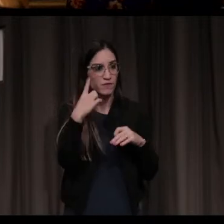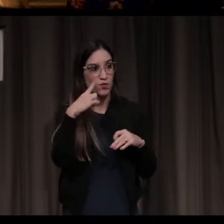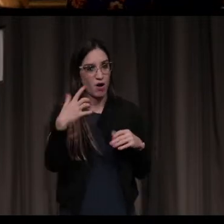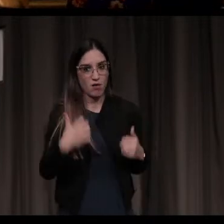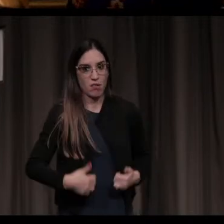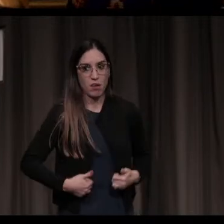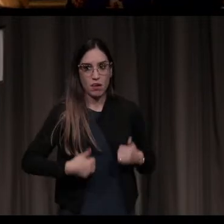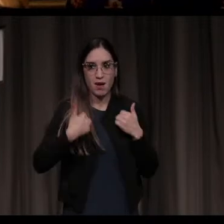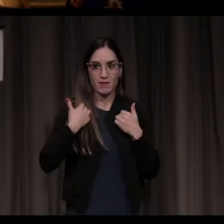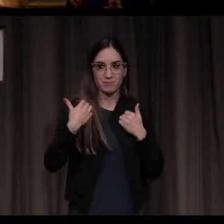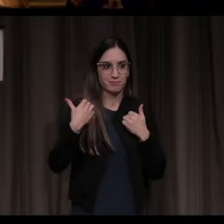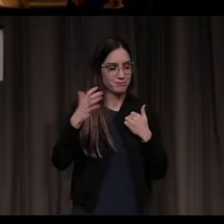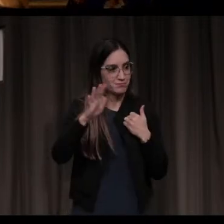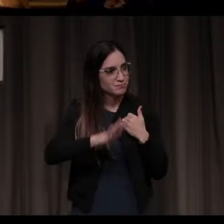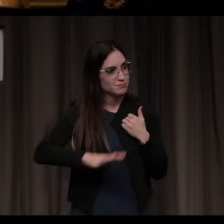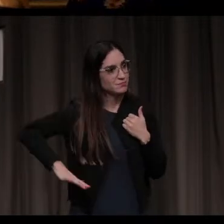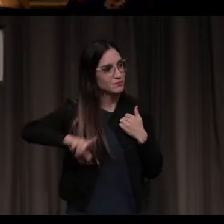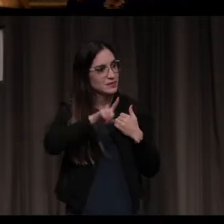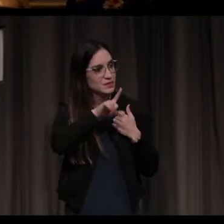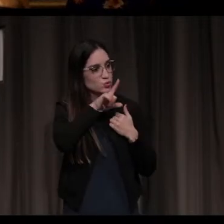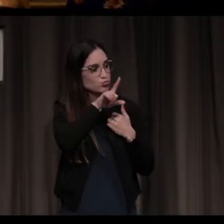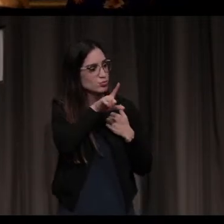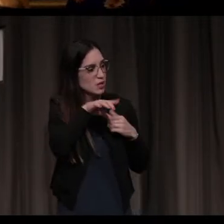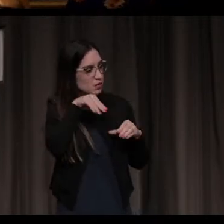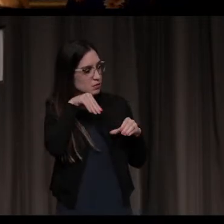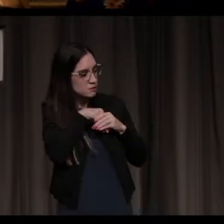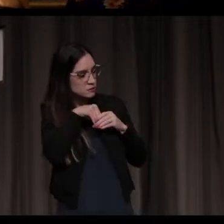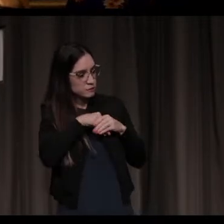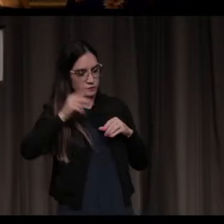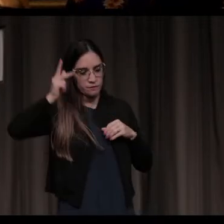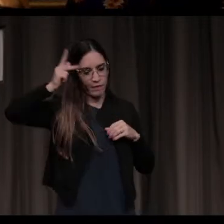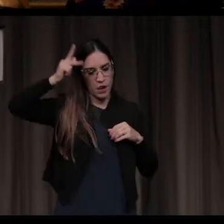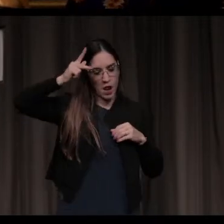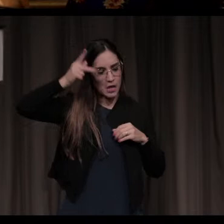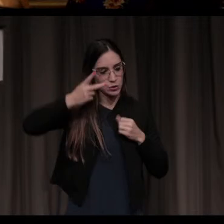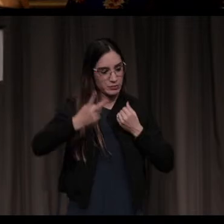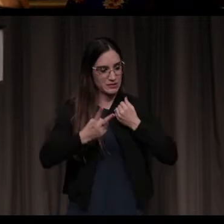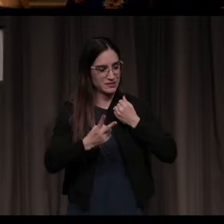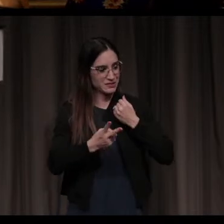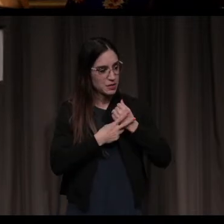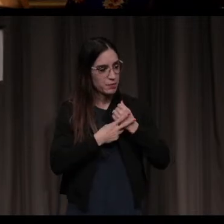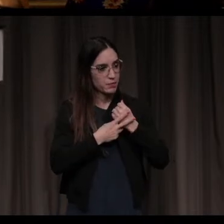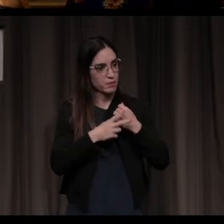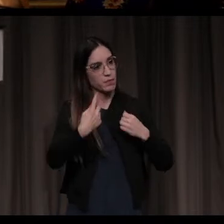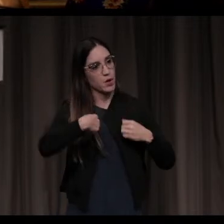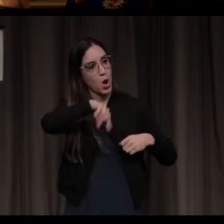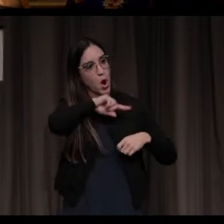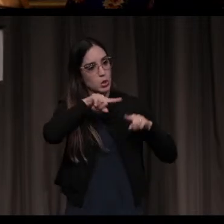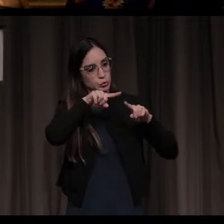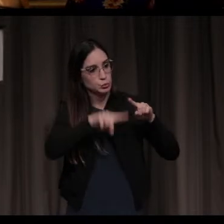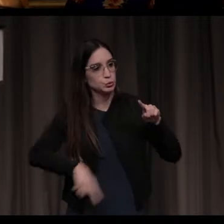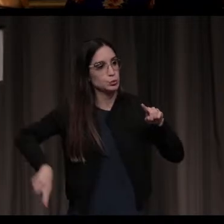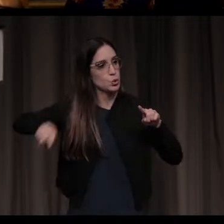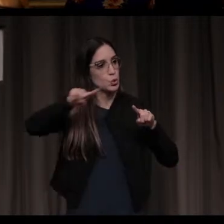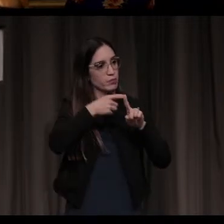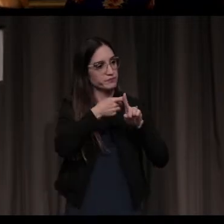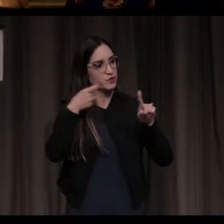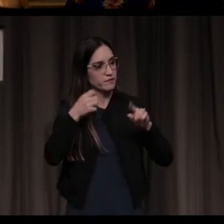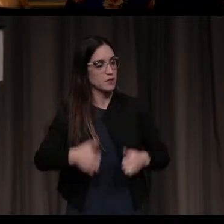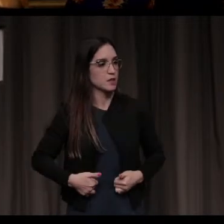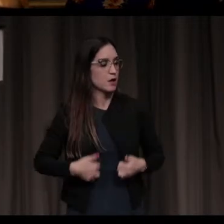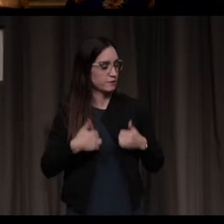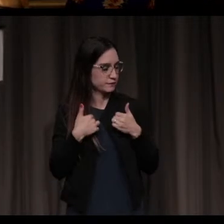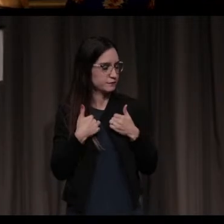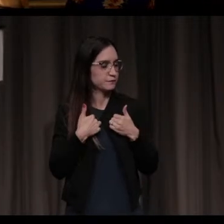worlds. And this is a spiritual philosophy that we're upholding that we refer to as a circle of life. And so I